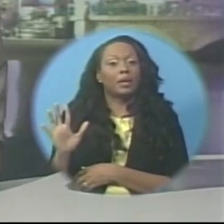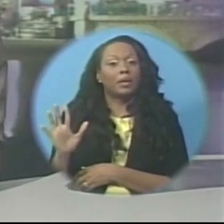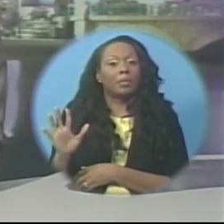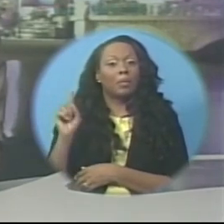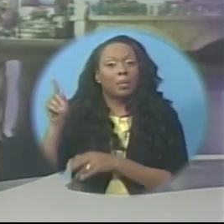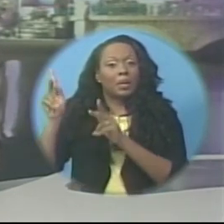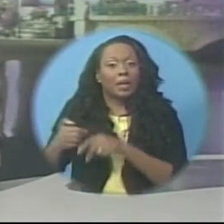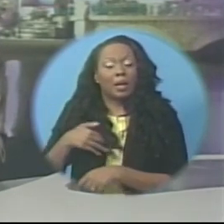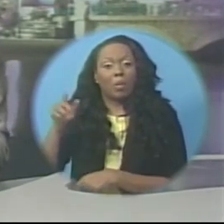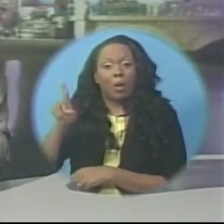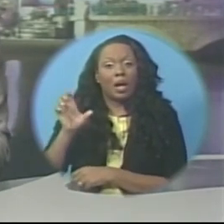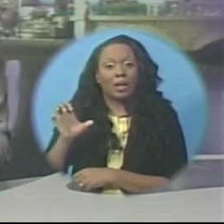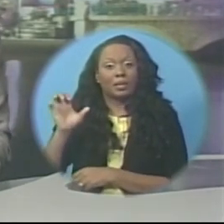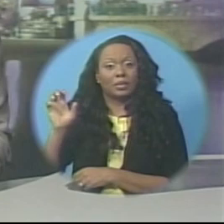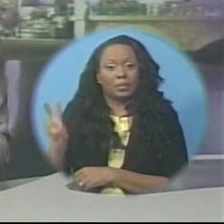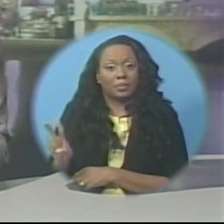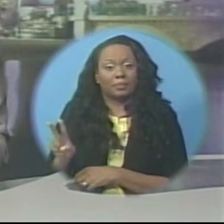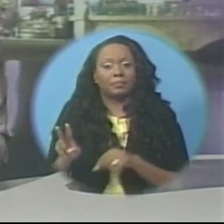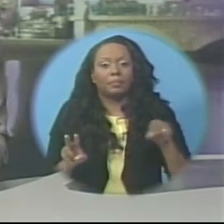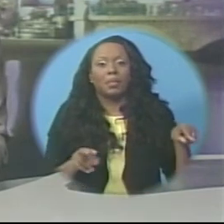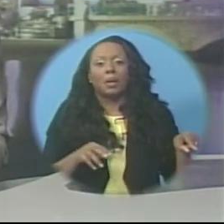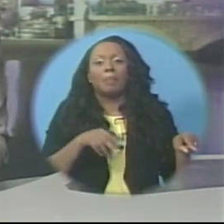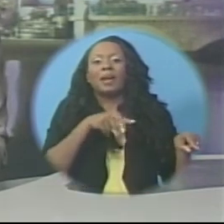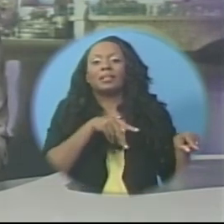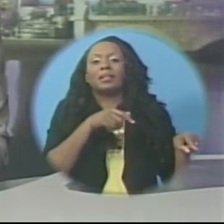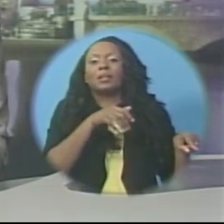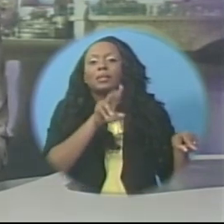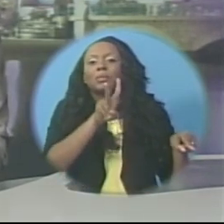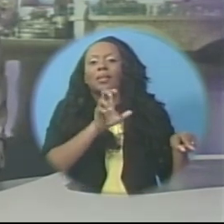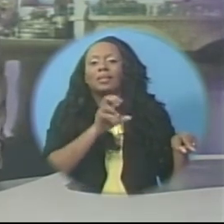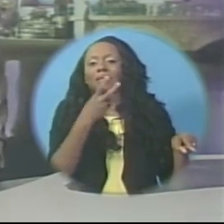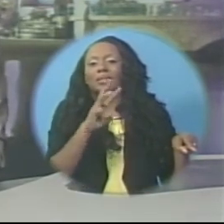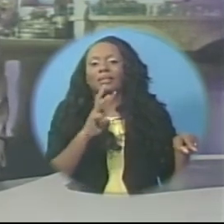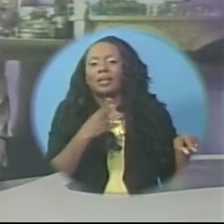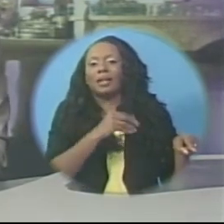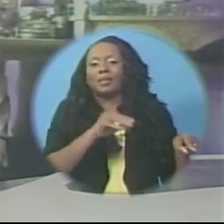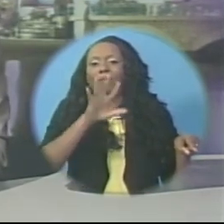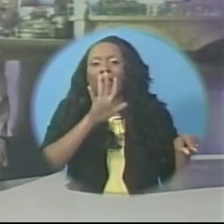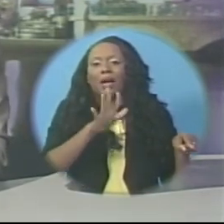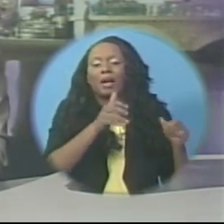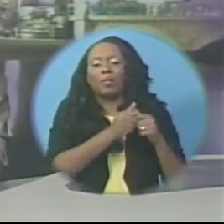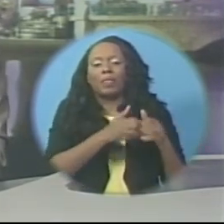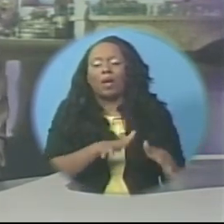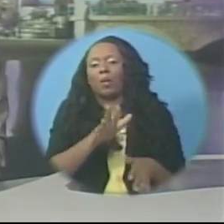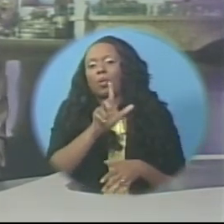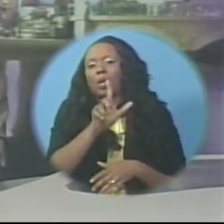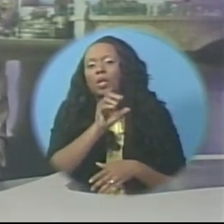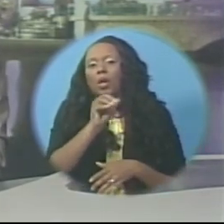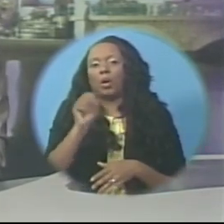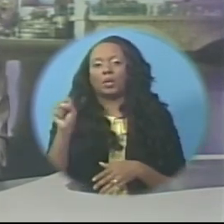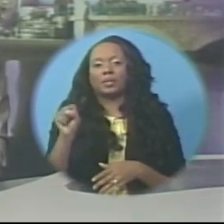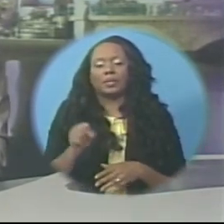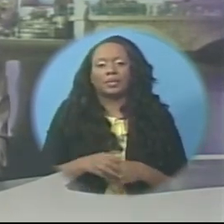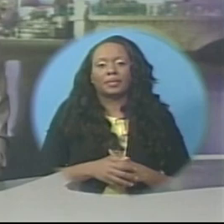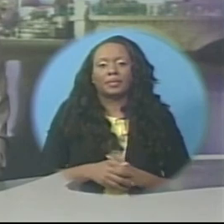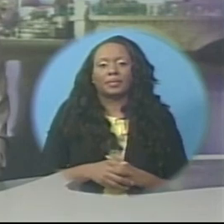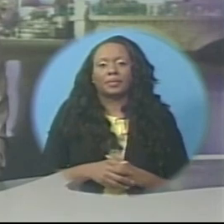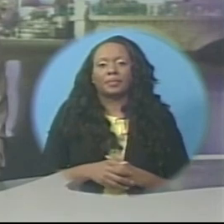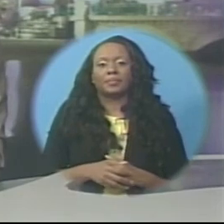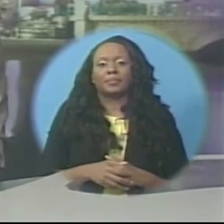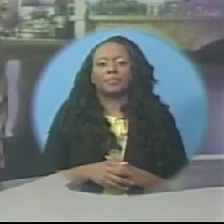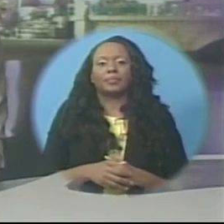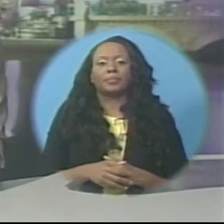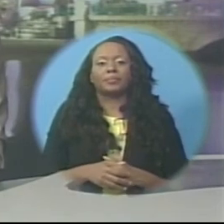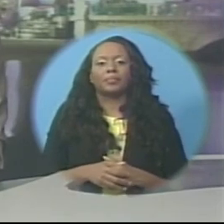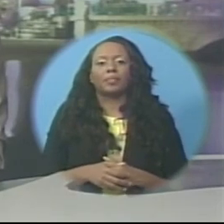Ross Taylor unbeaten on 102, Pakistan 216 and 5 without loss. Well,